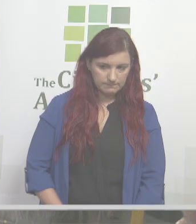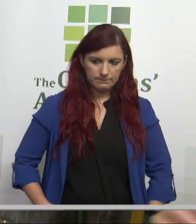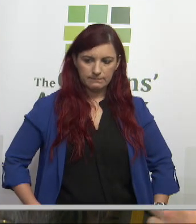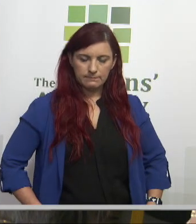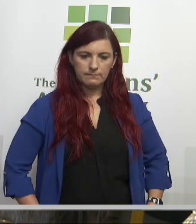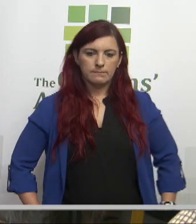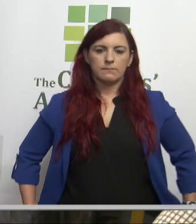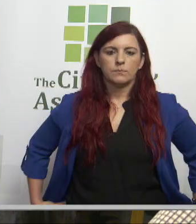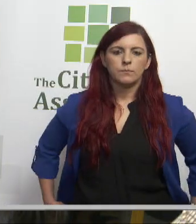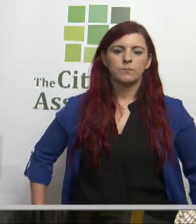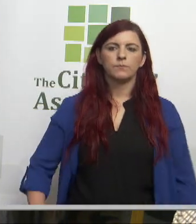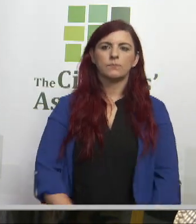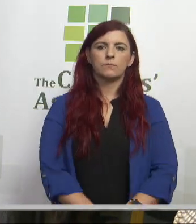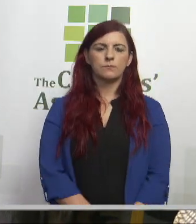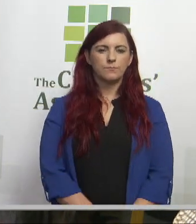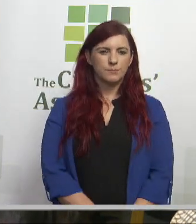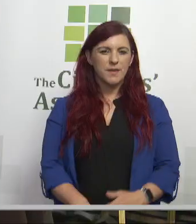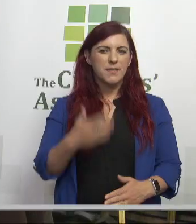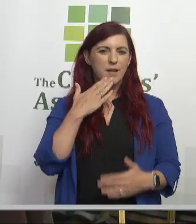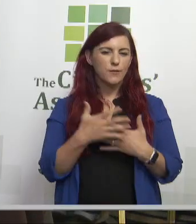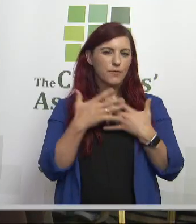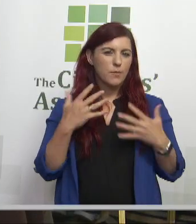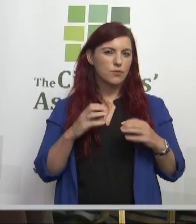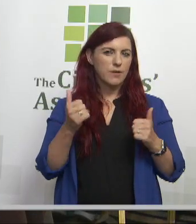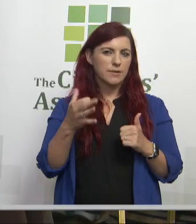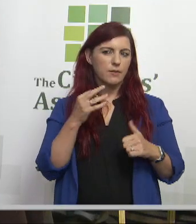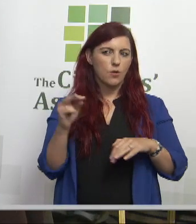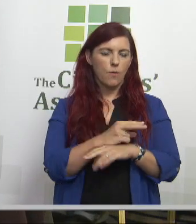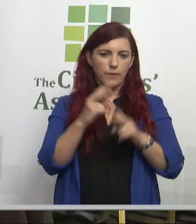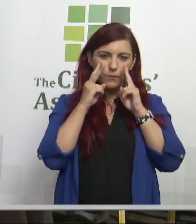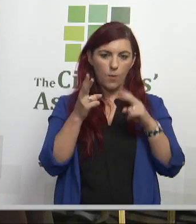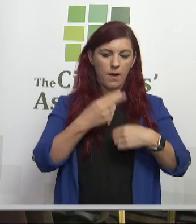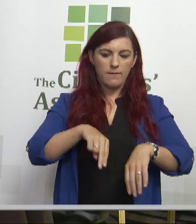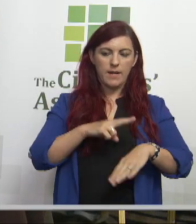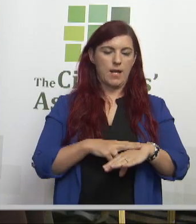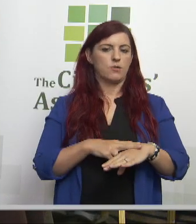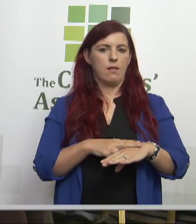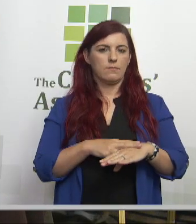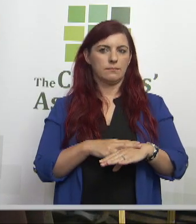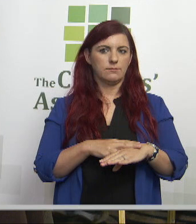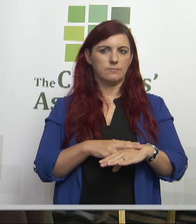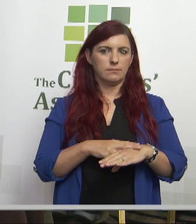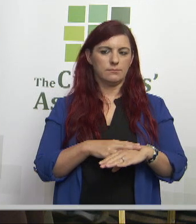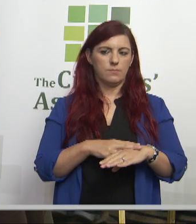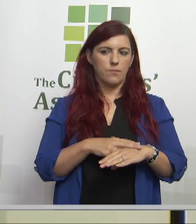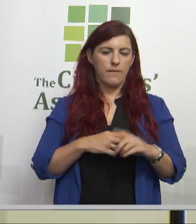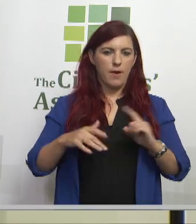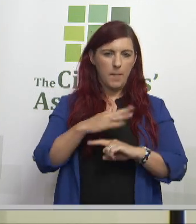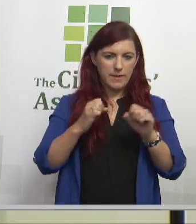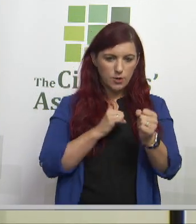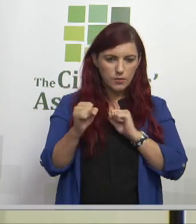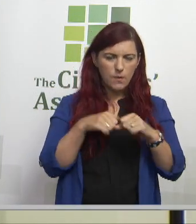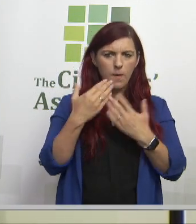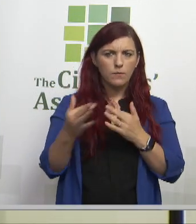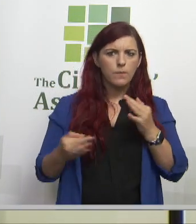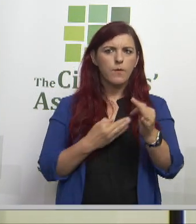Thank you very much, Andy, and it's great to get that overview of the National Parks and Wildlife Service. Now, to follow up, we're delighted